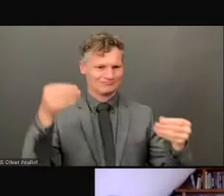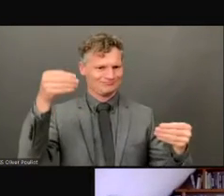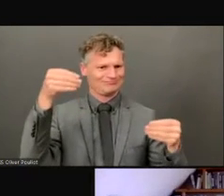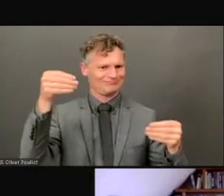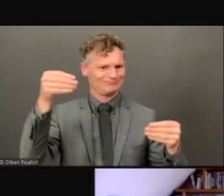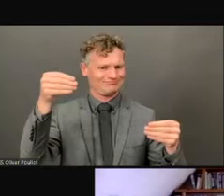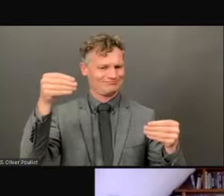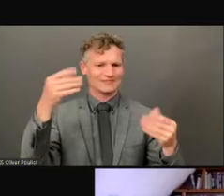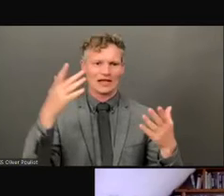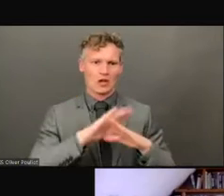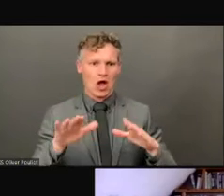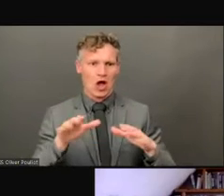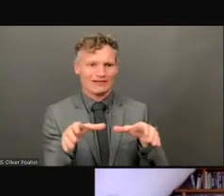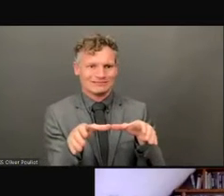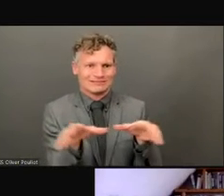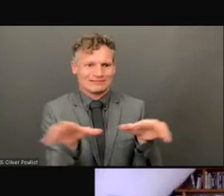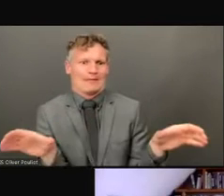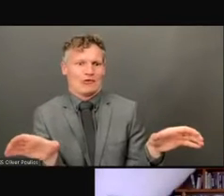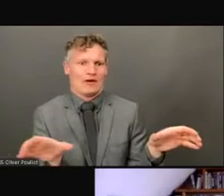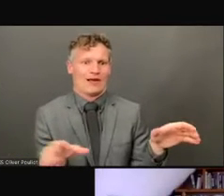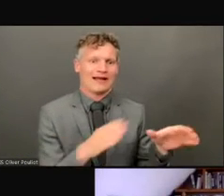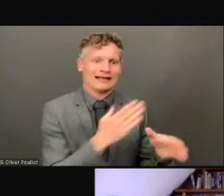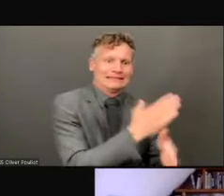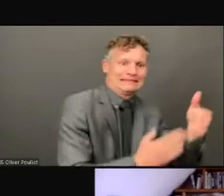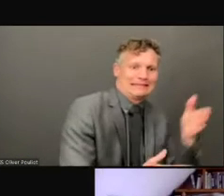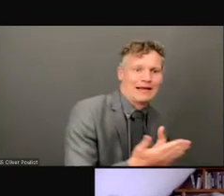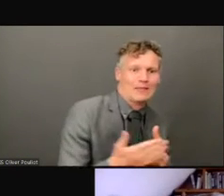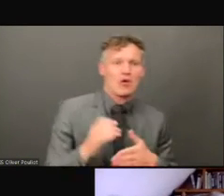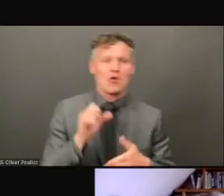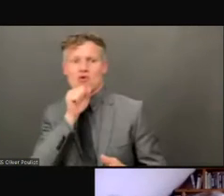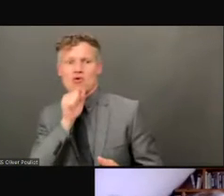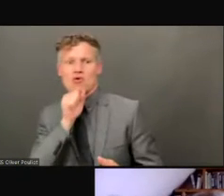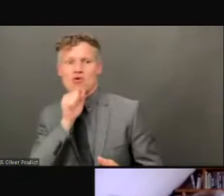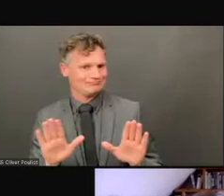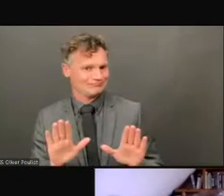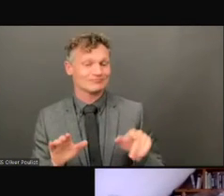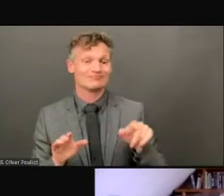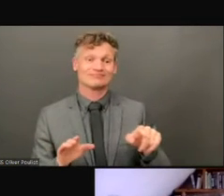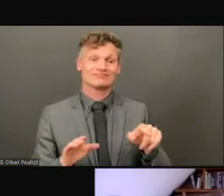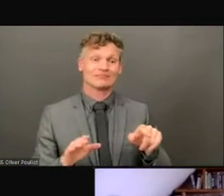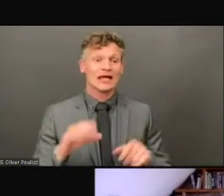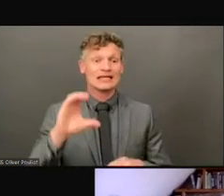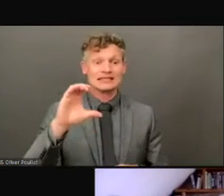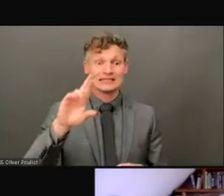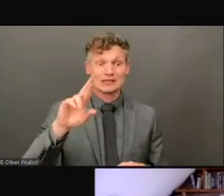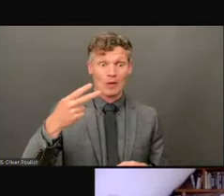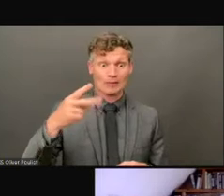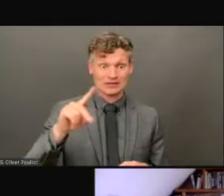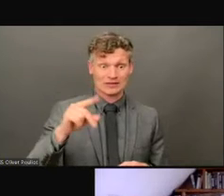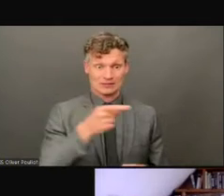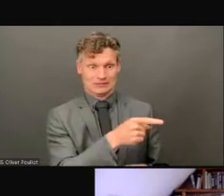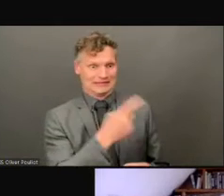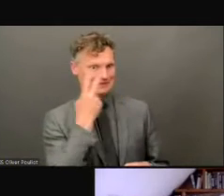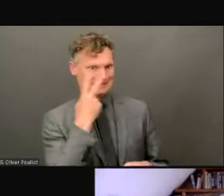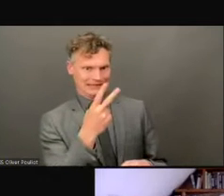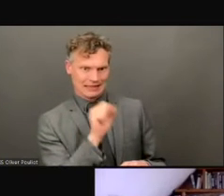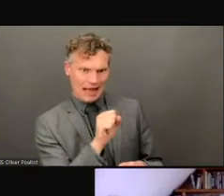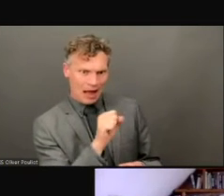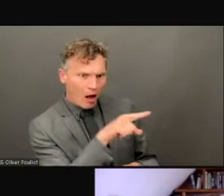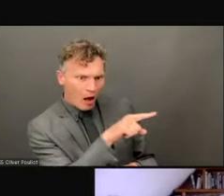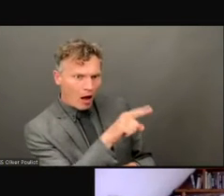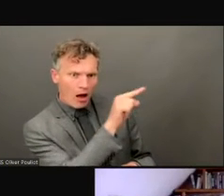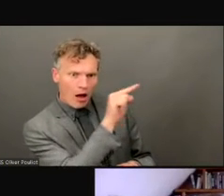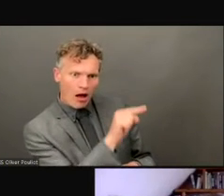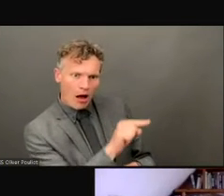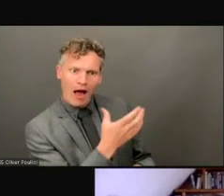of CRPD and can give us valuable hints how to realize our vision. But coming back to the